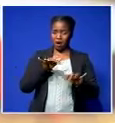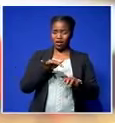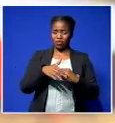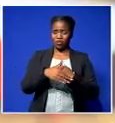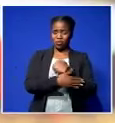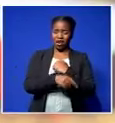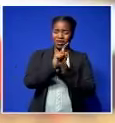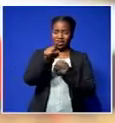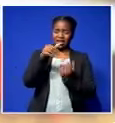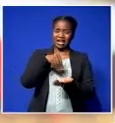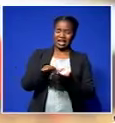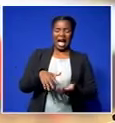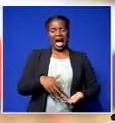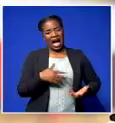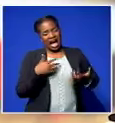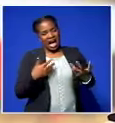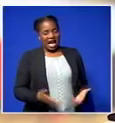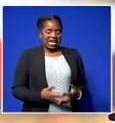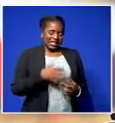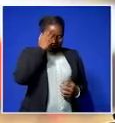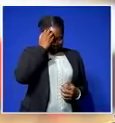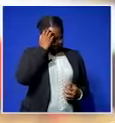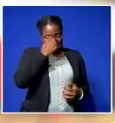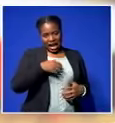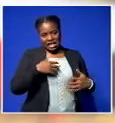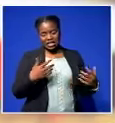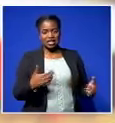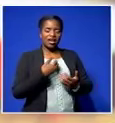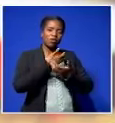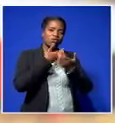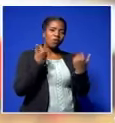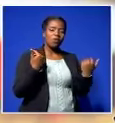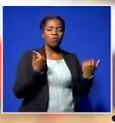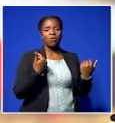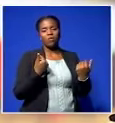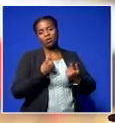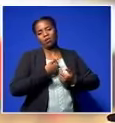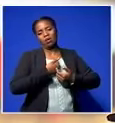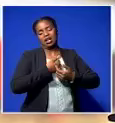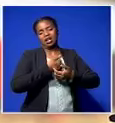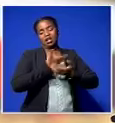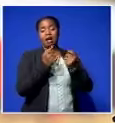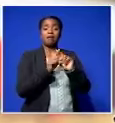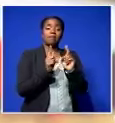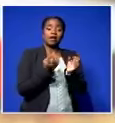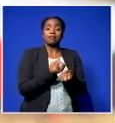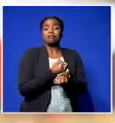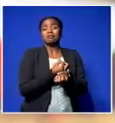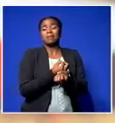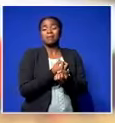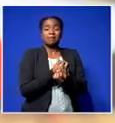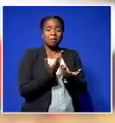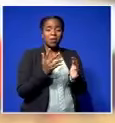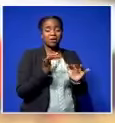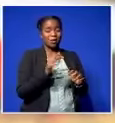Yeah, I don't know on that, really. I don't know. But majority, if you